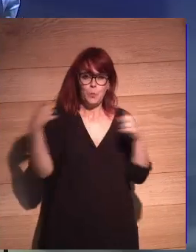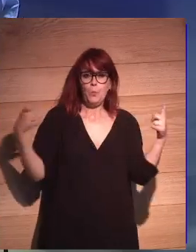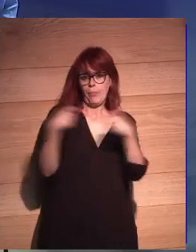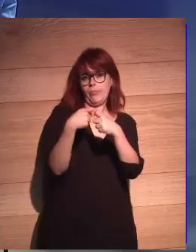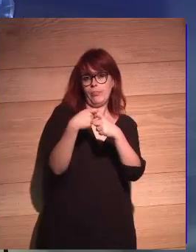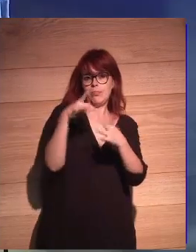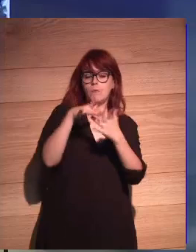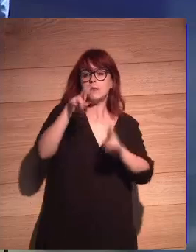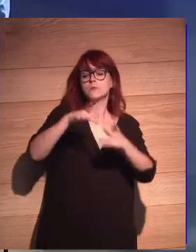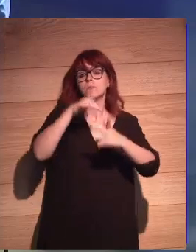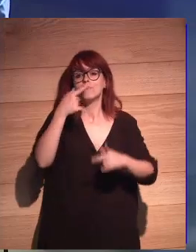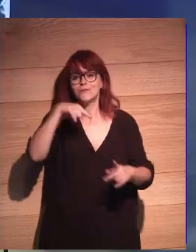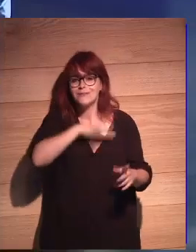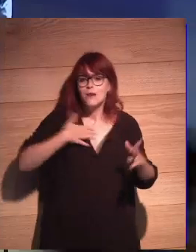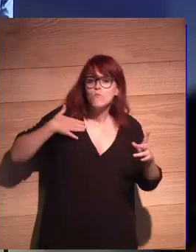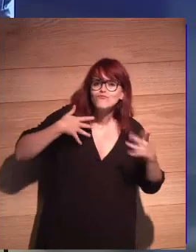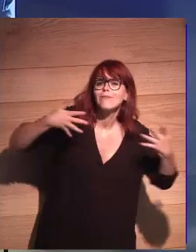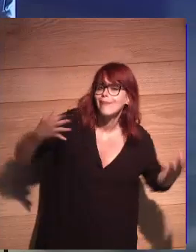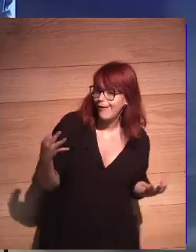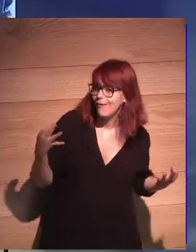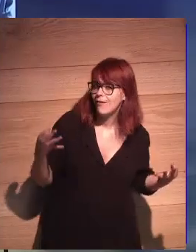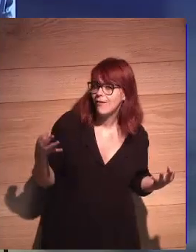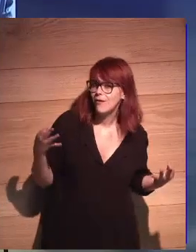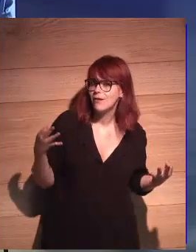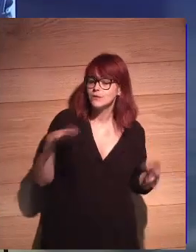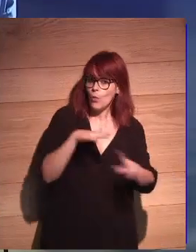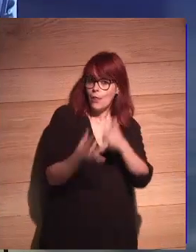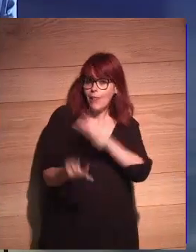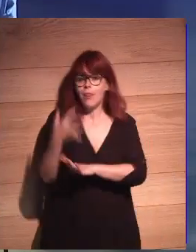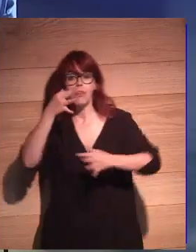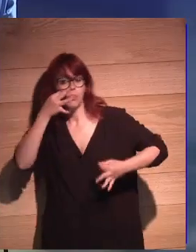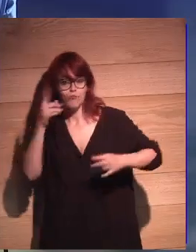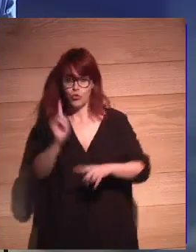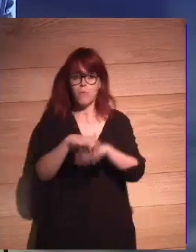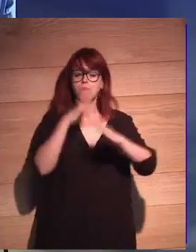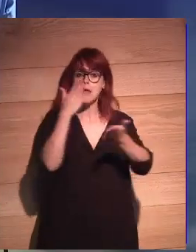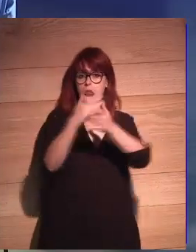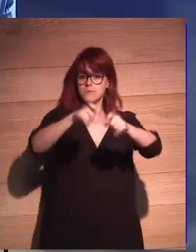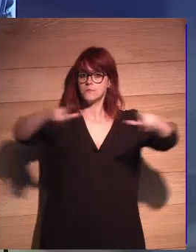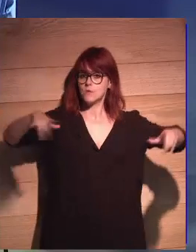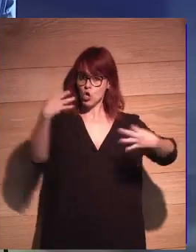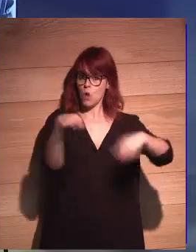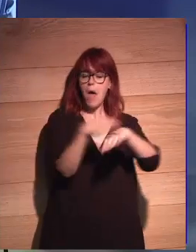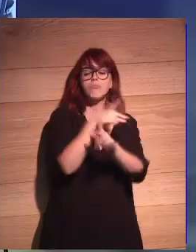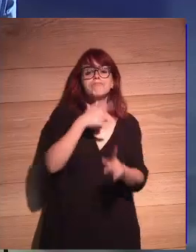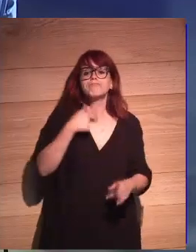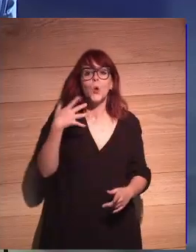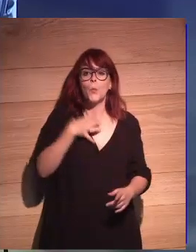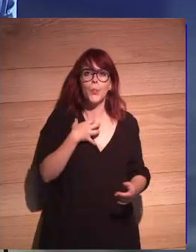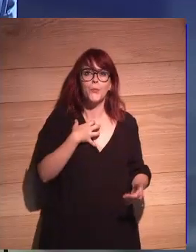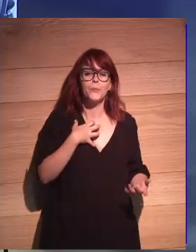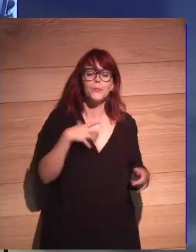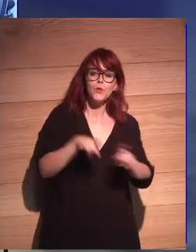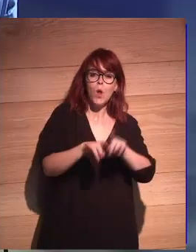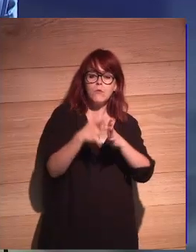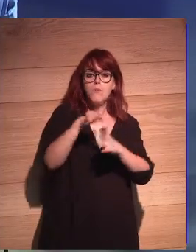it's contradictory compared with what we want to do. Let me explain myself. If this is a regular classroom, I